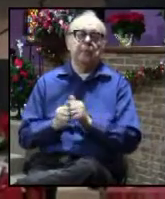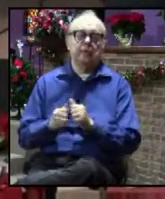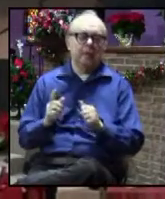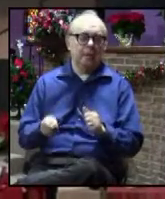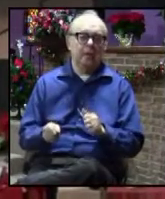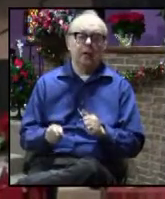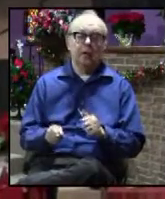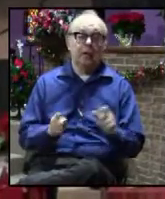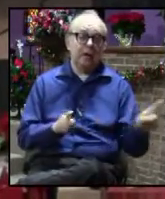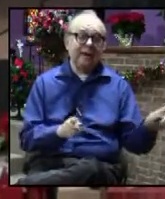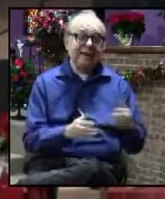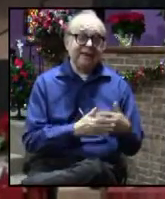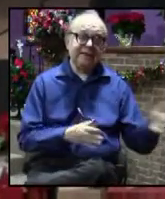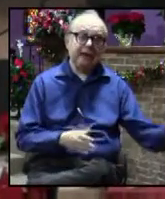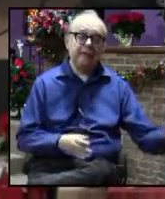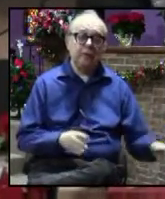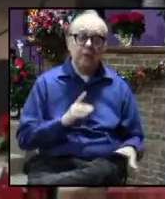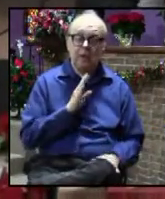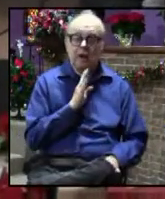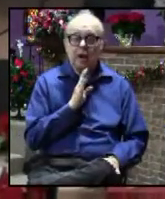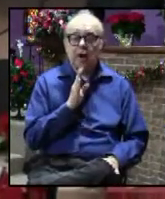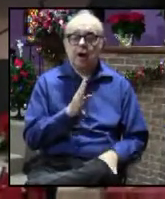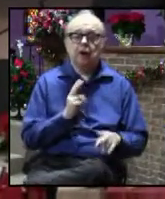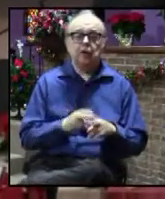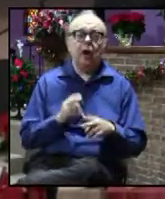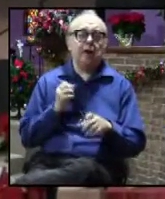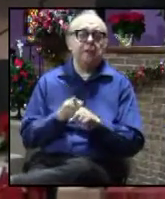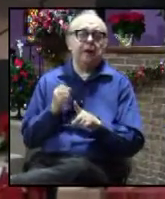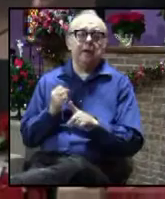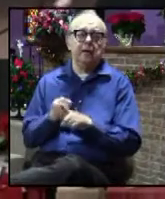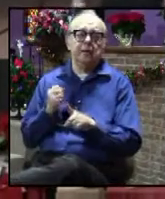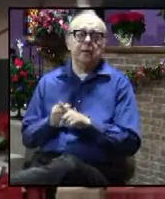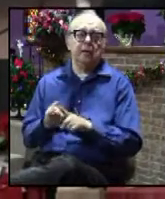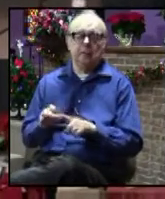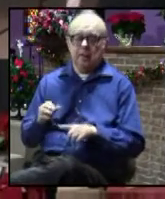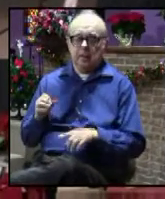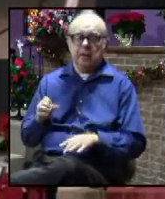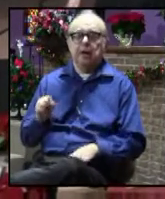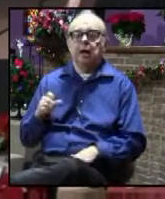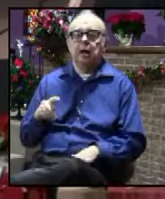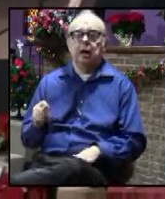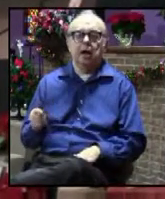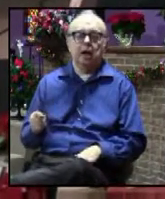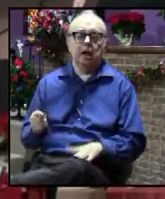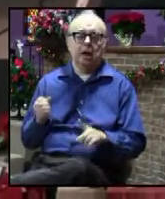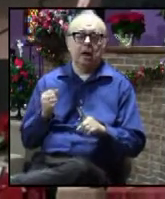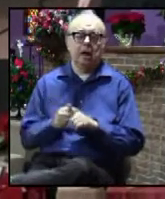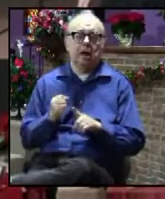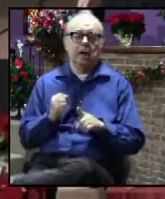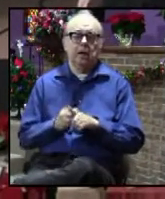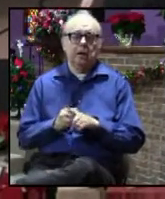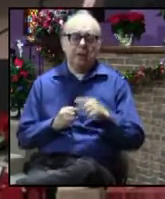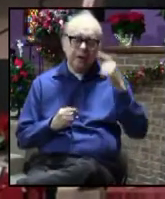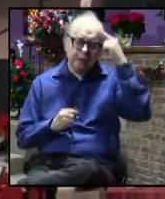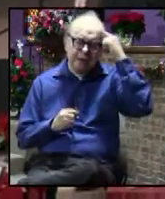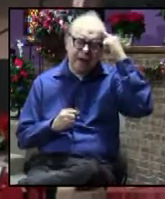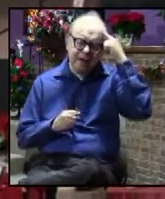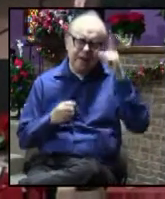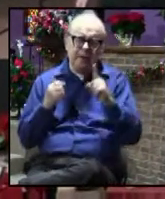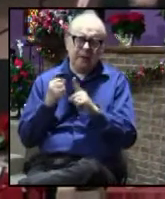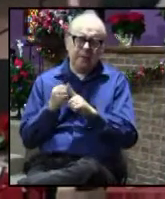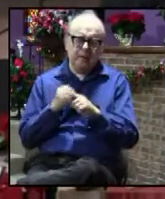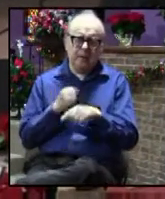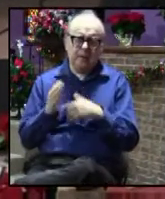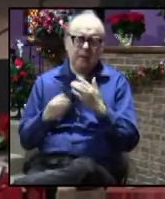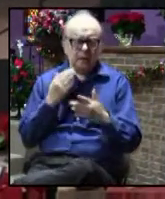calling cadence. And when they would call that cadence, you got set in your mind that cadence, and the next